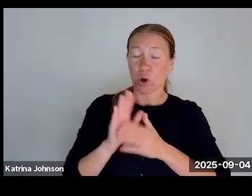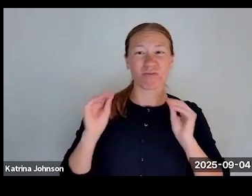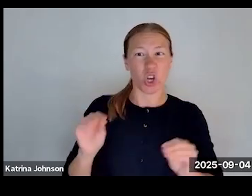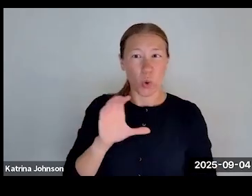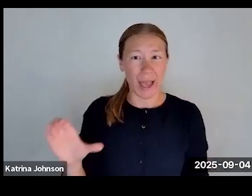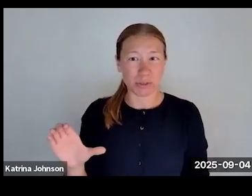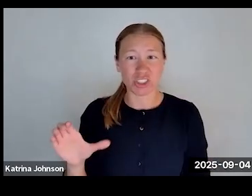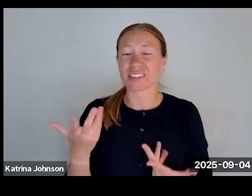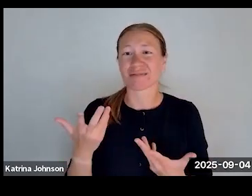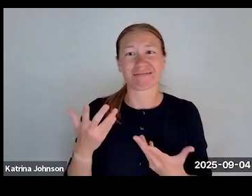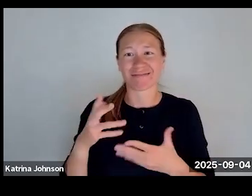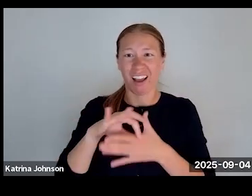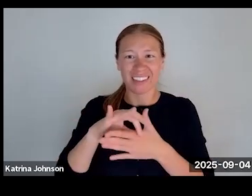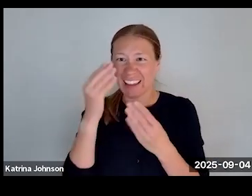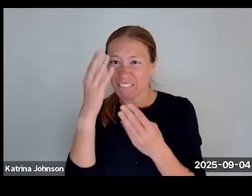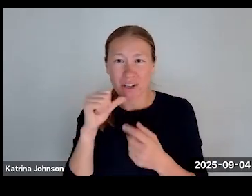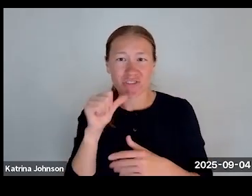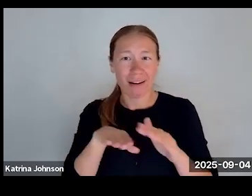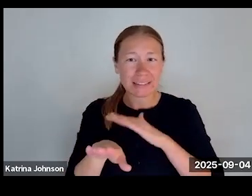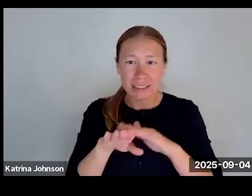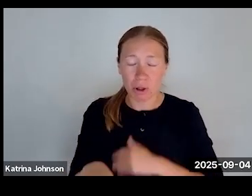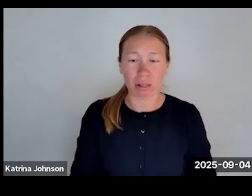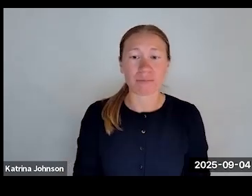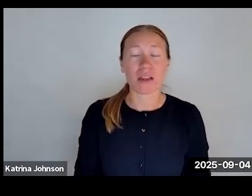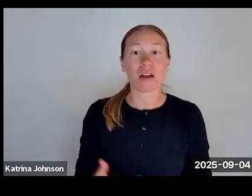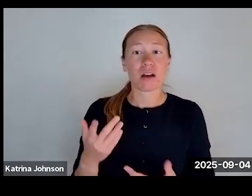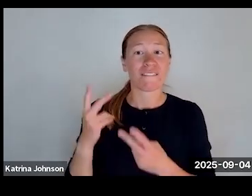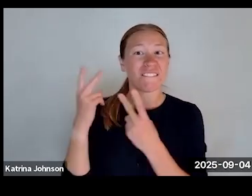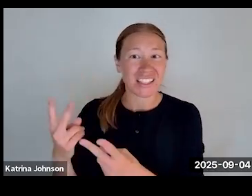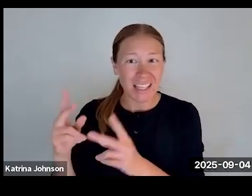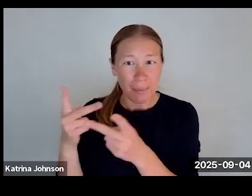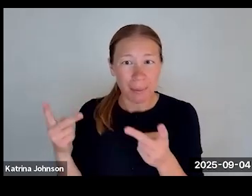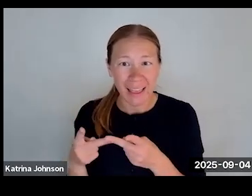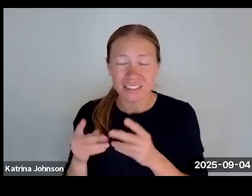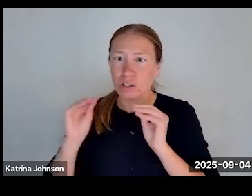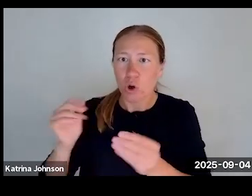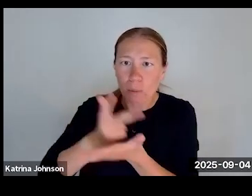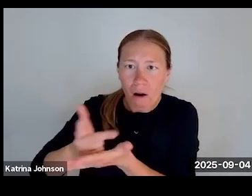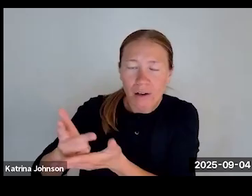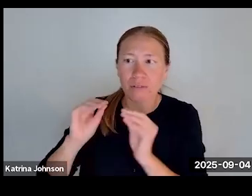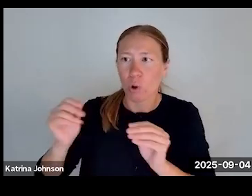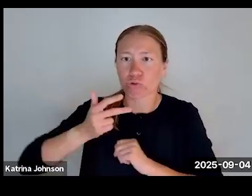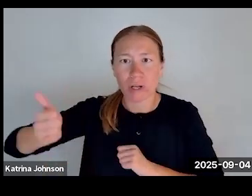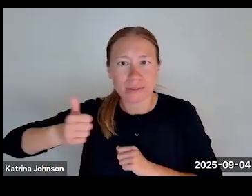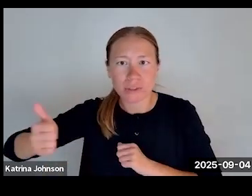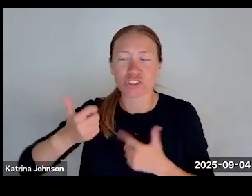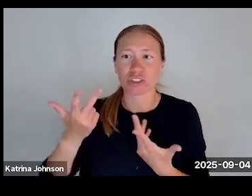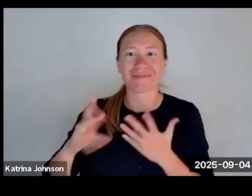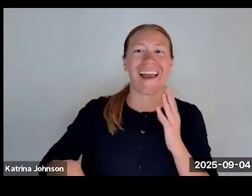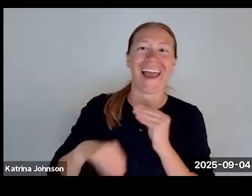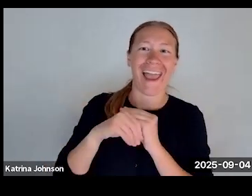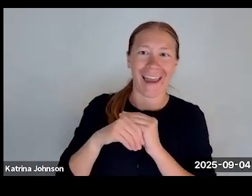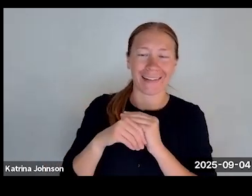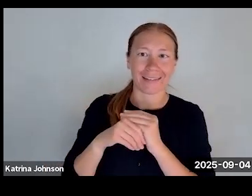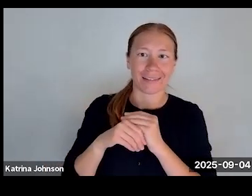content inaccessible, and visiting places without transportation or parking options adds obstacles.